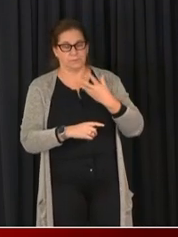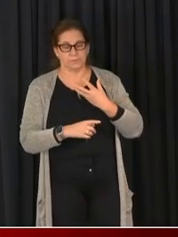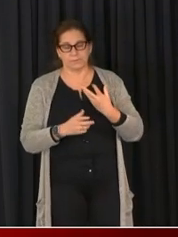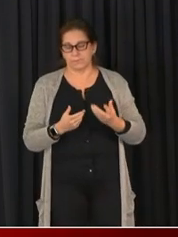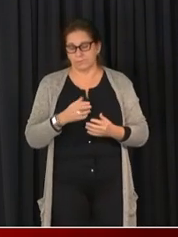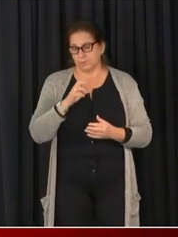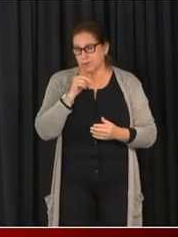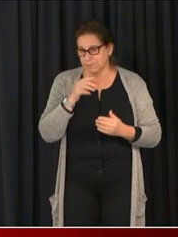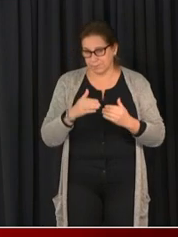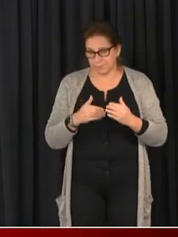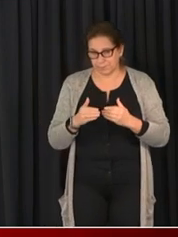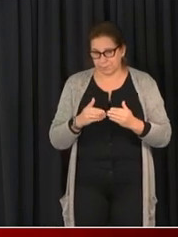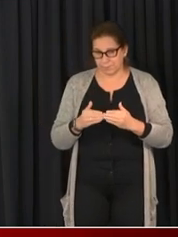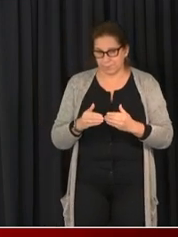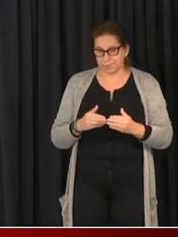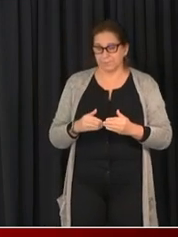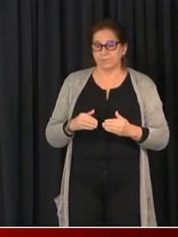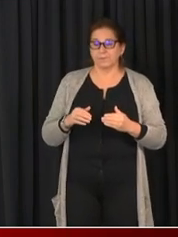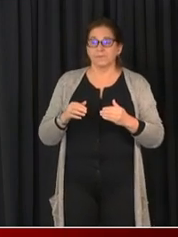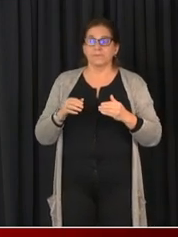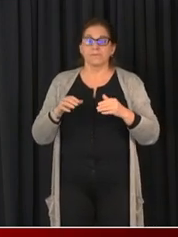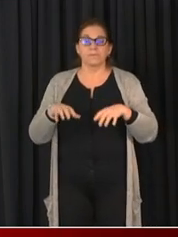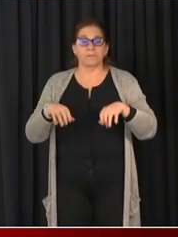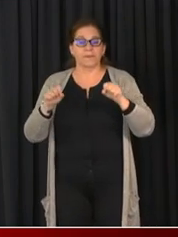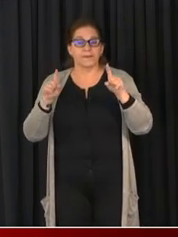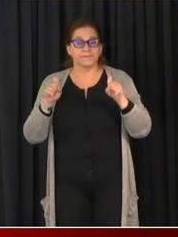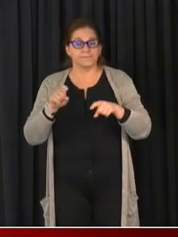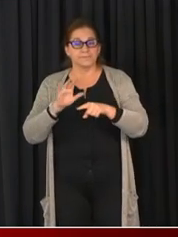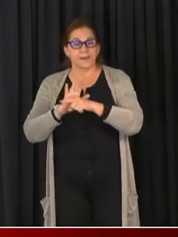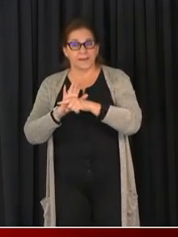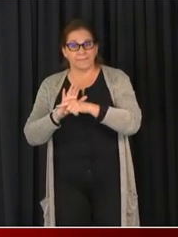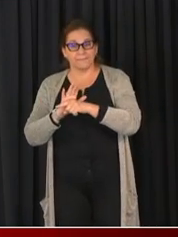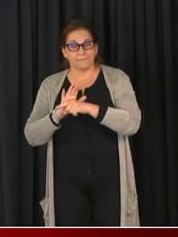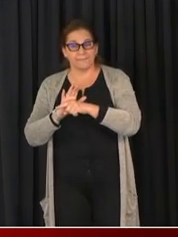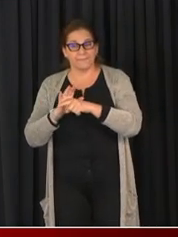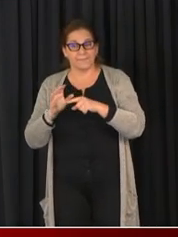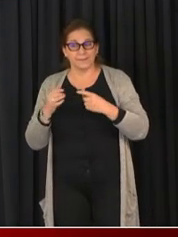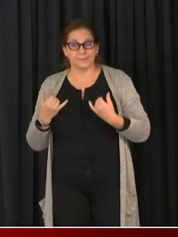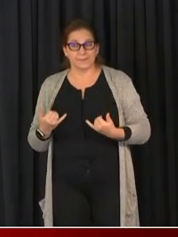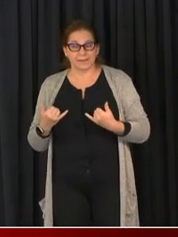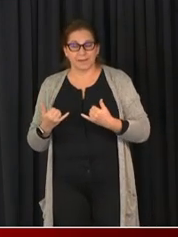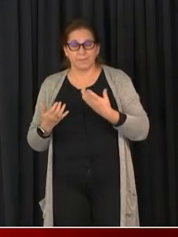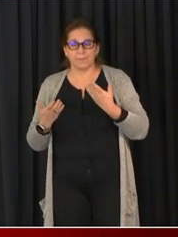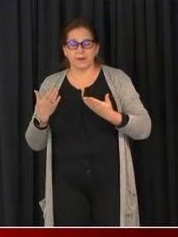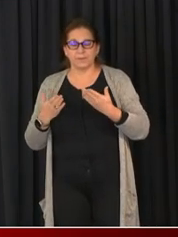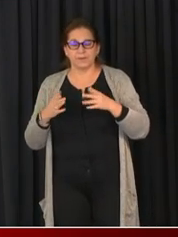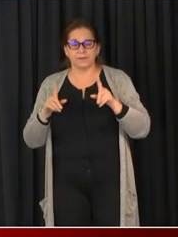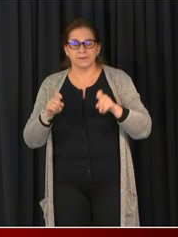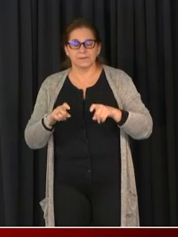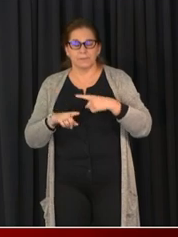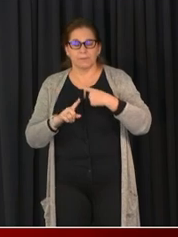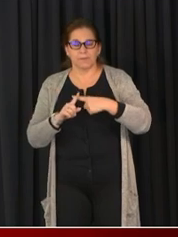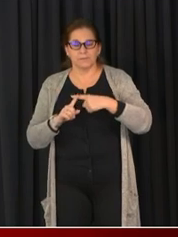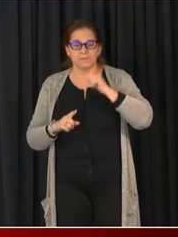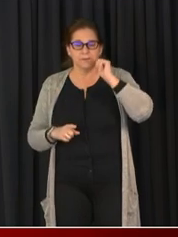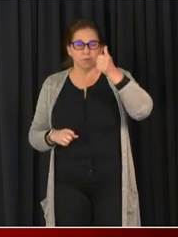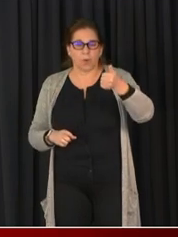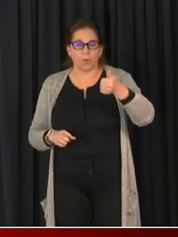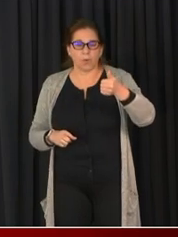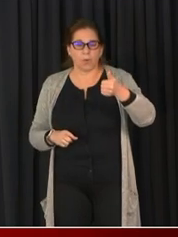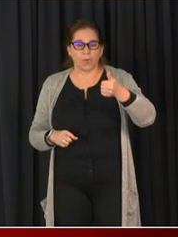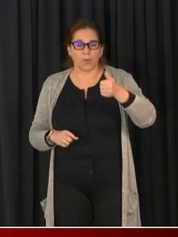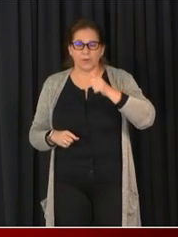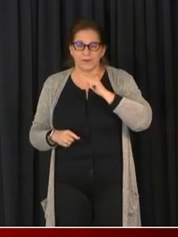A negative test today could be a positive test tomorrow. And just because a person